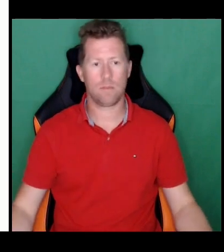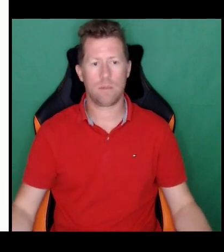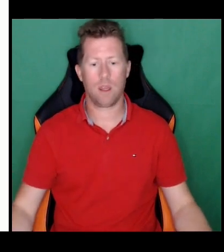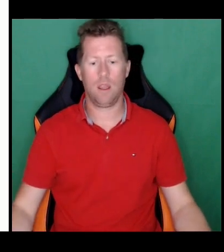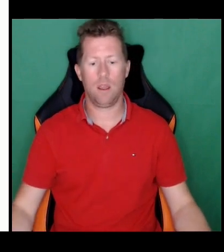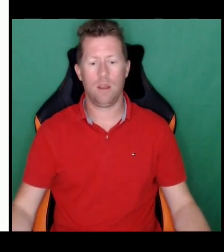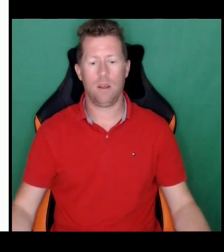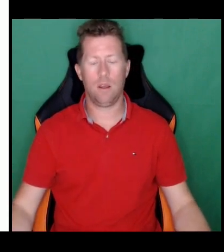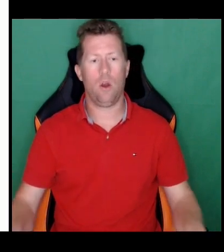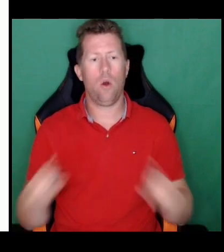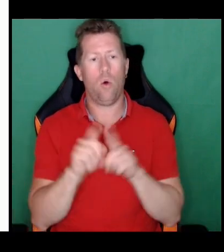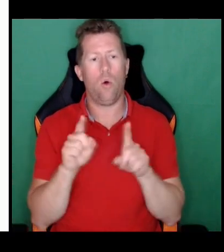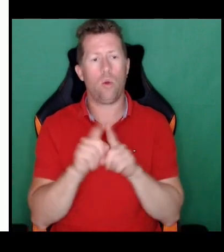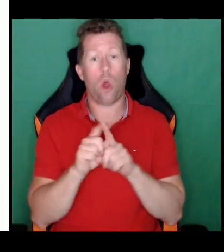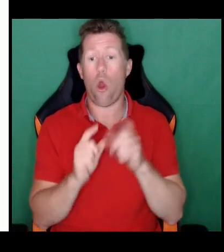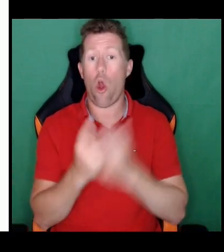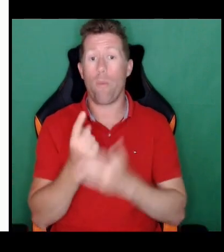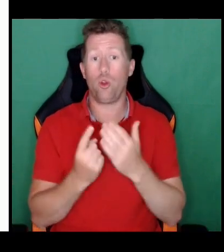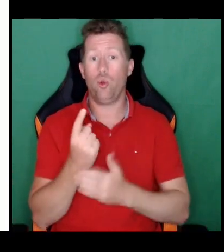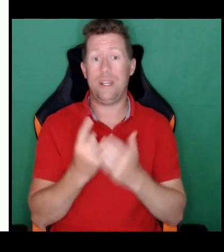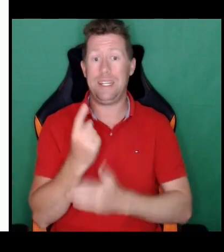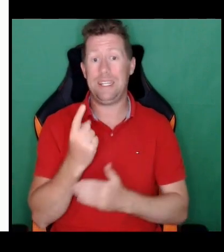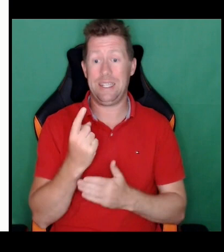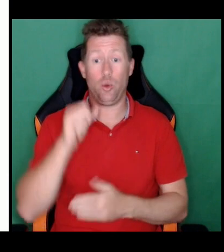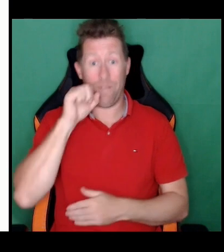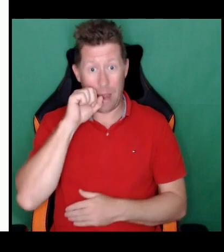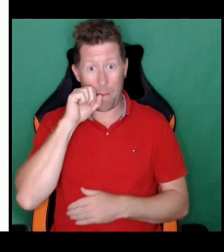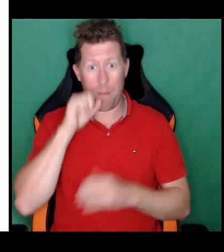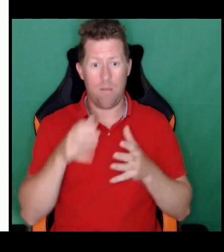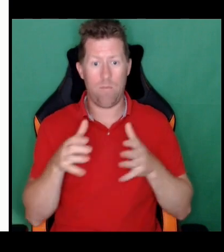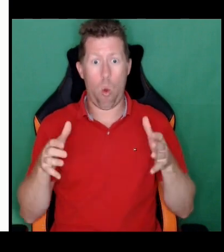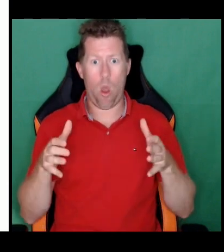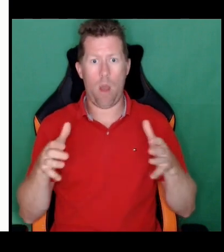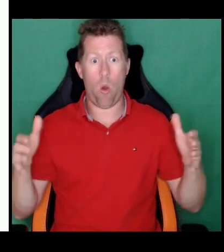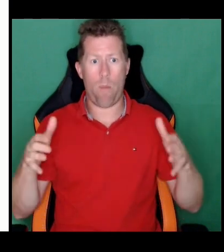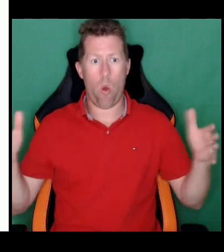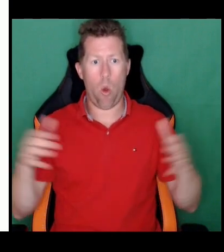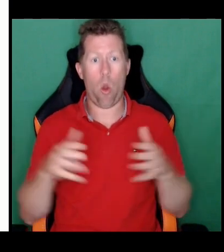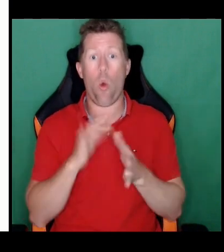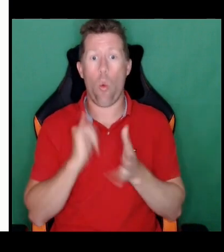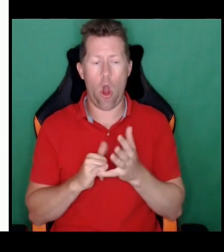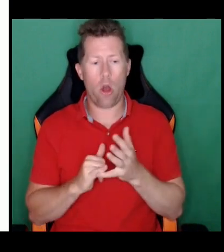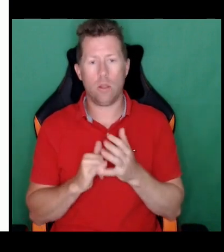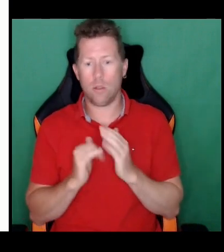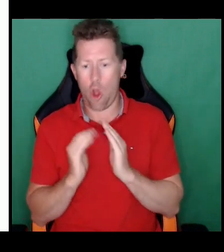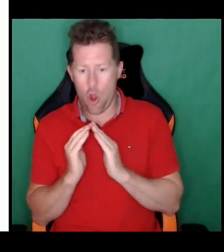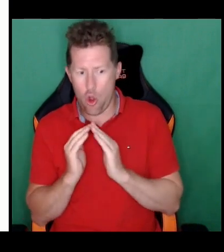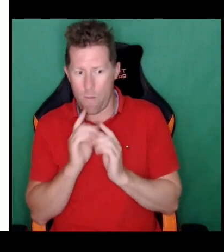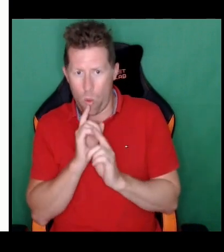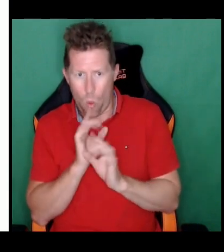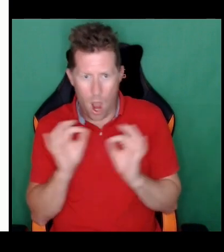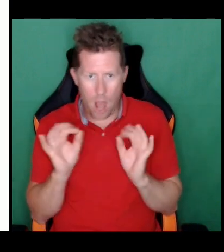And their vaping opportunities and settings have widened now beyond parties, beyond private homes and parties, but